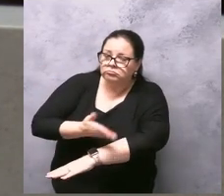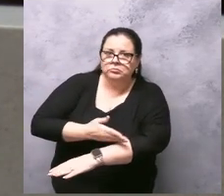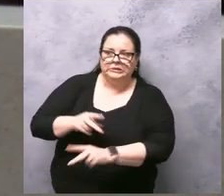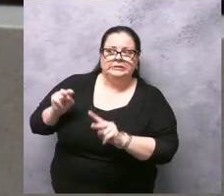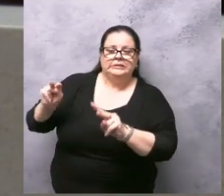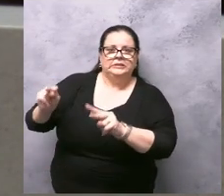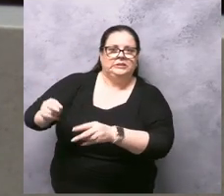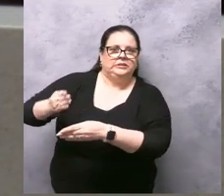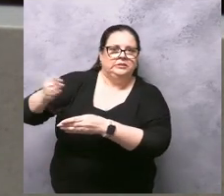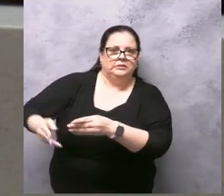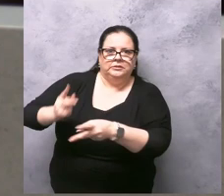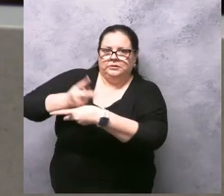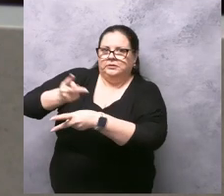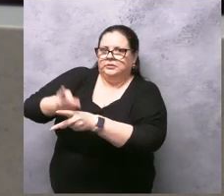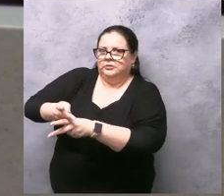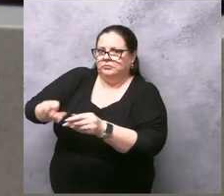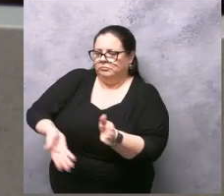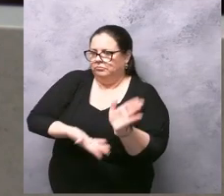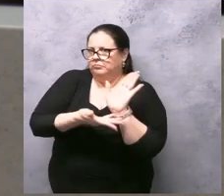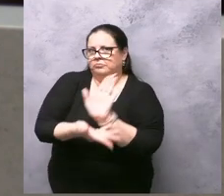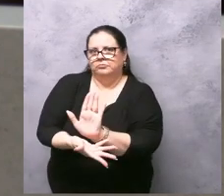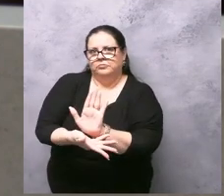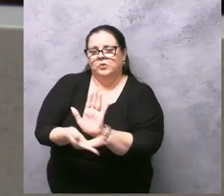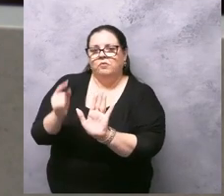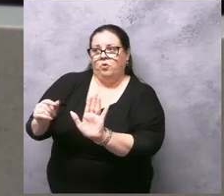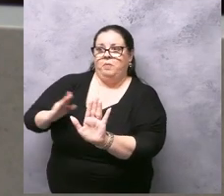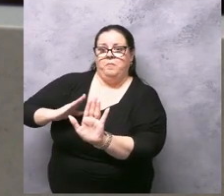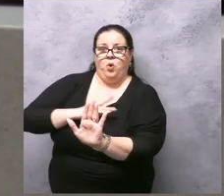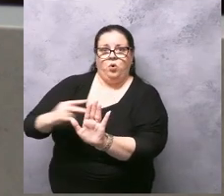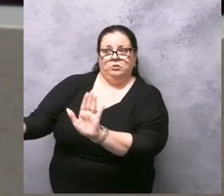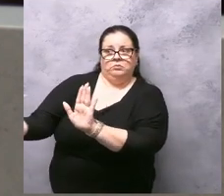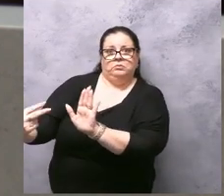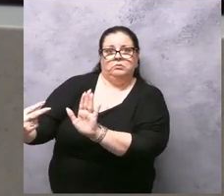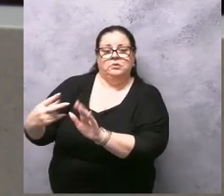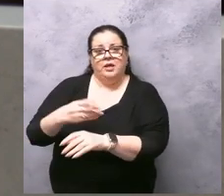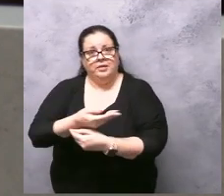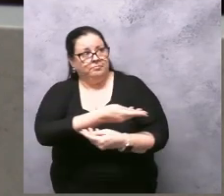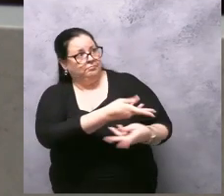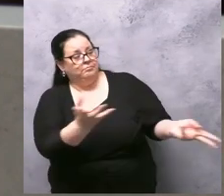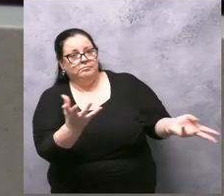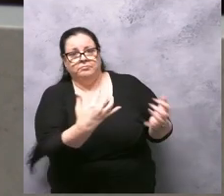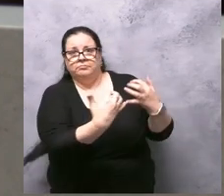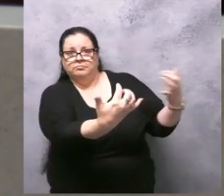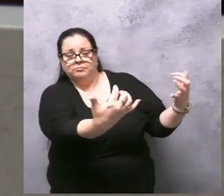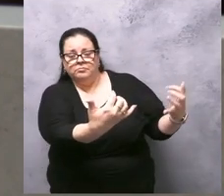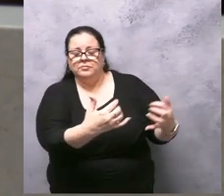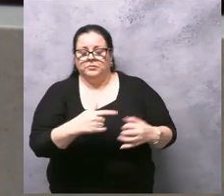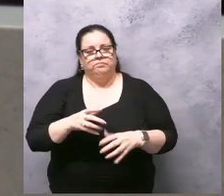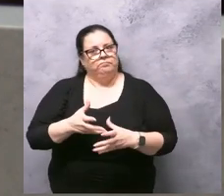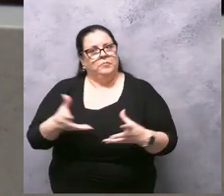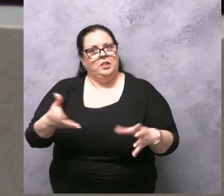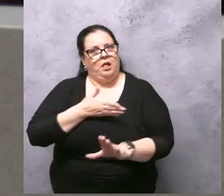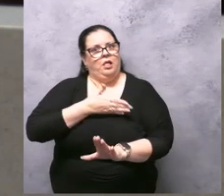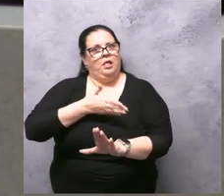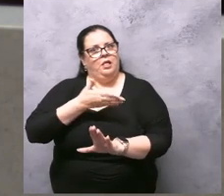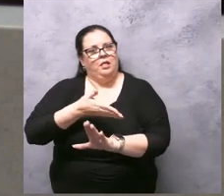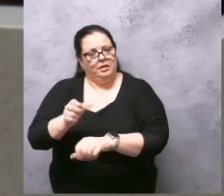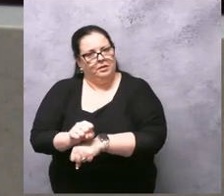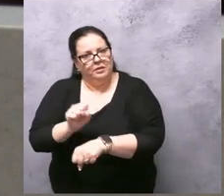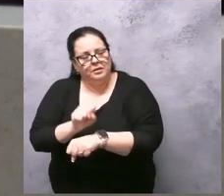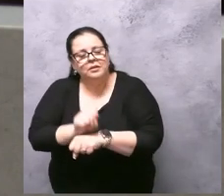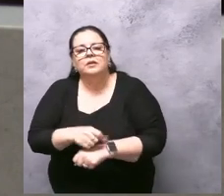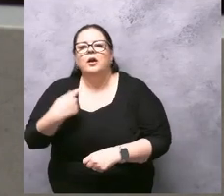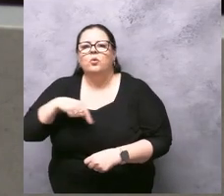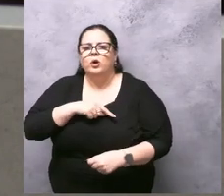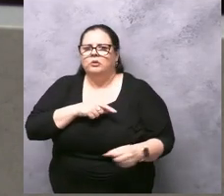going to put before the broader board, and we're going to put before the public as well. We've got a lot of work ahead of us, and we're putting